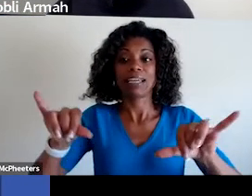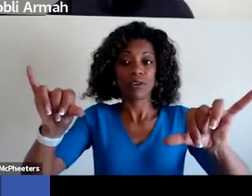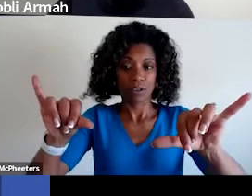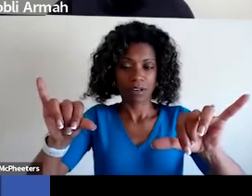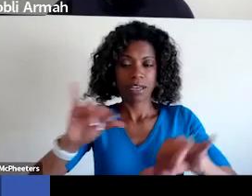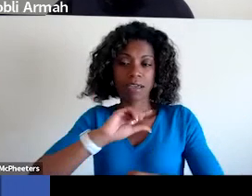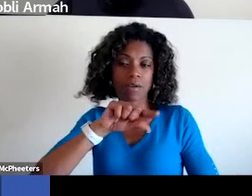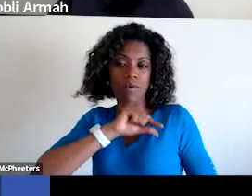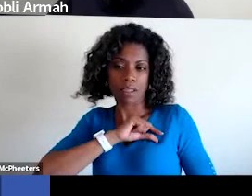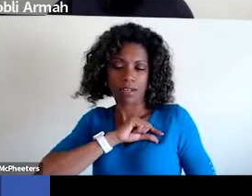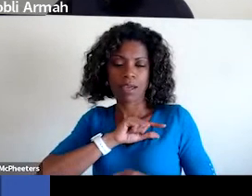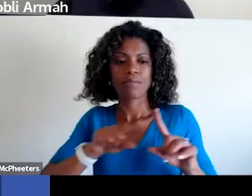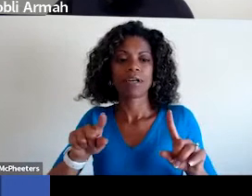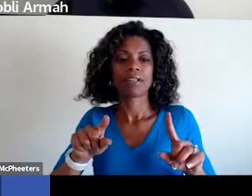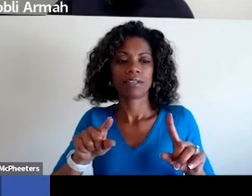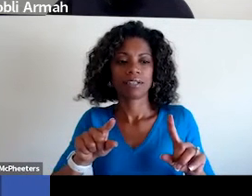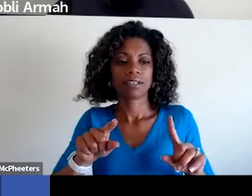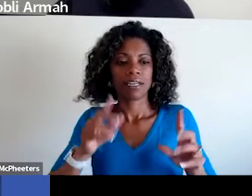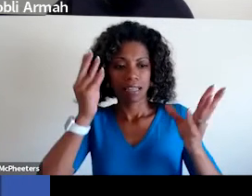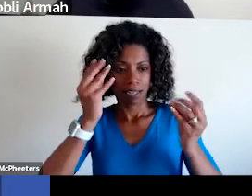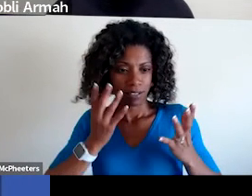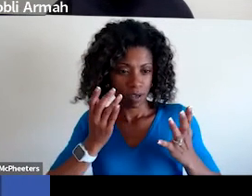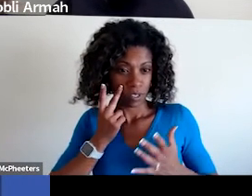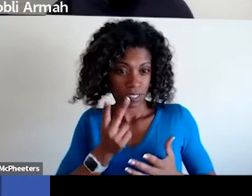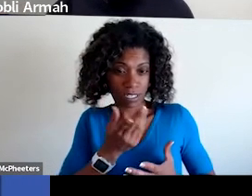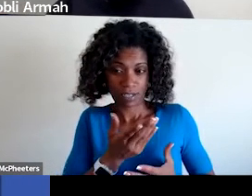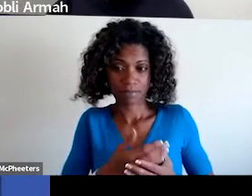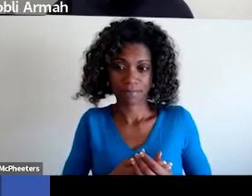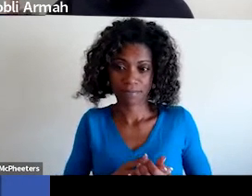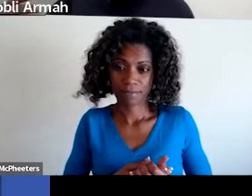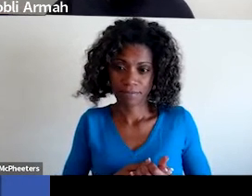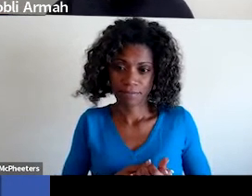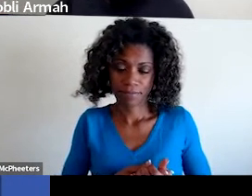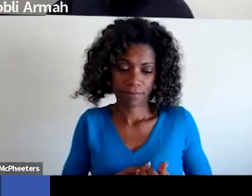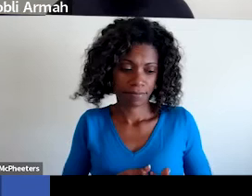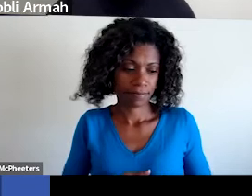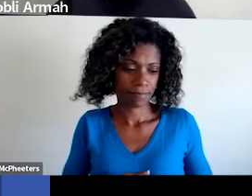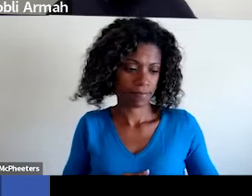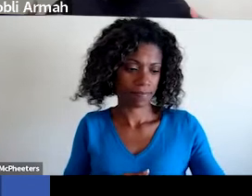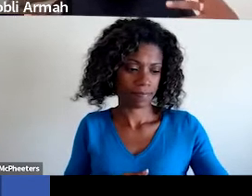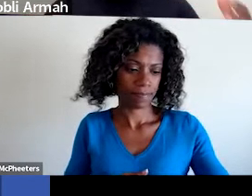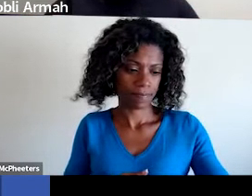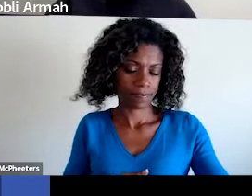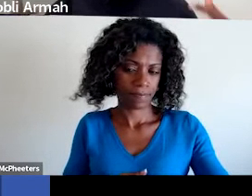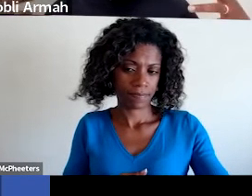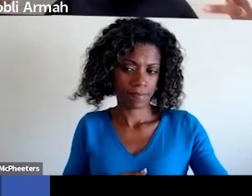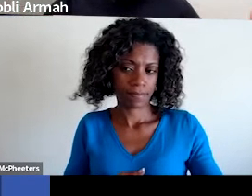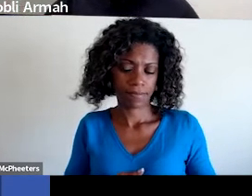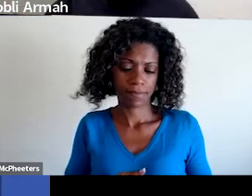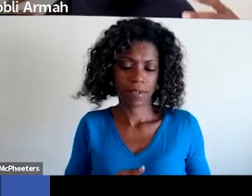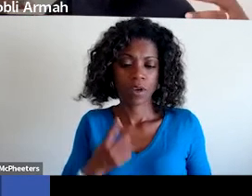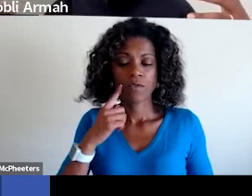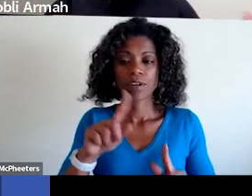in your organization, go ahead and let us know. This data is also going to be useful to the communications network as they continue to